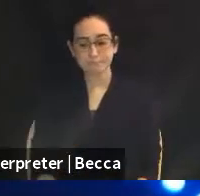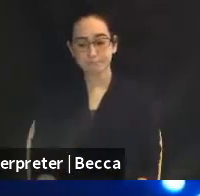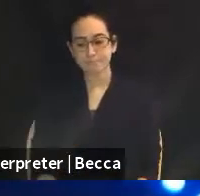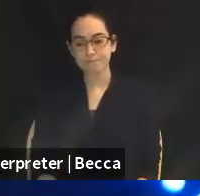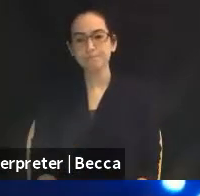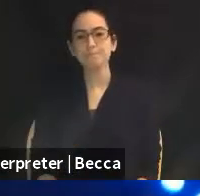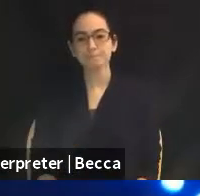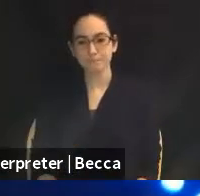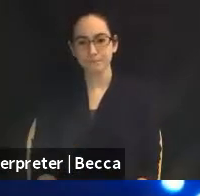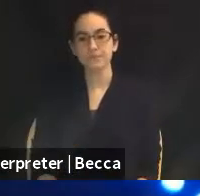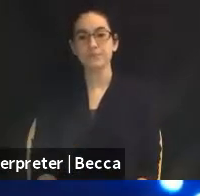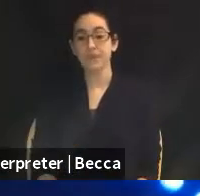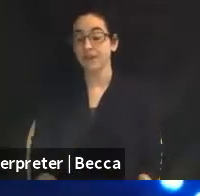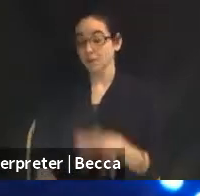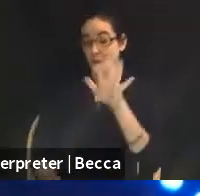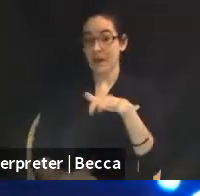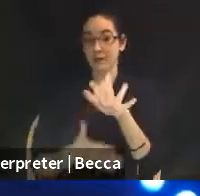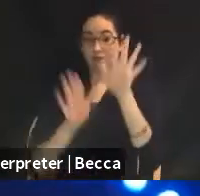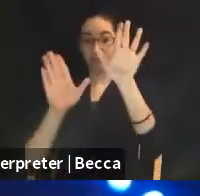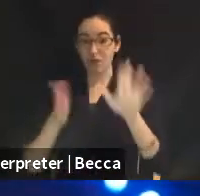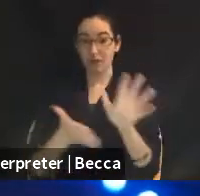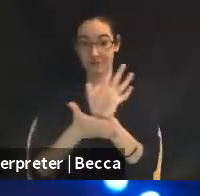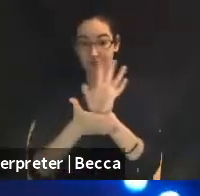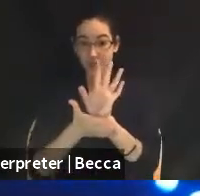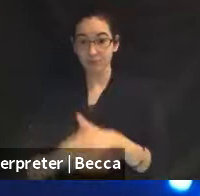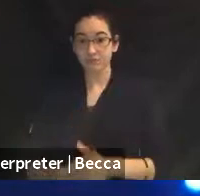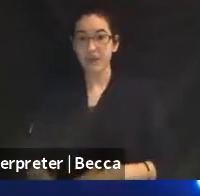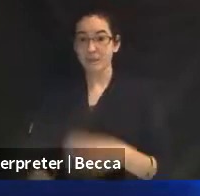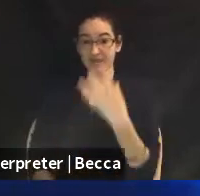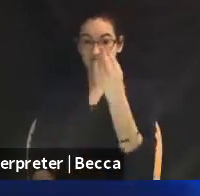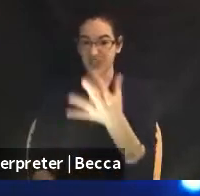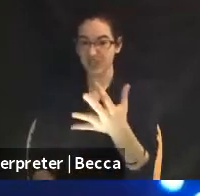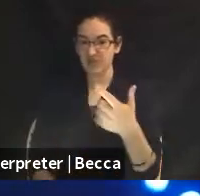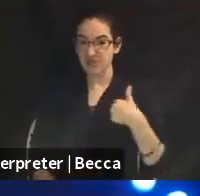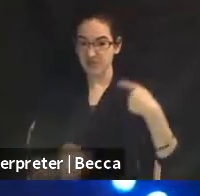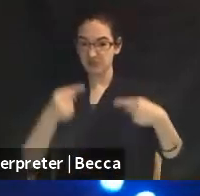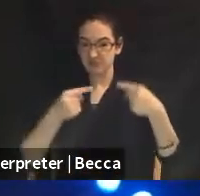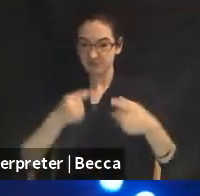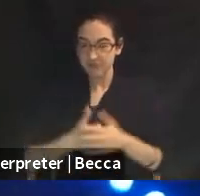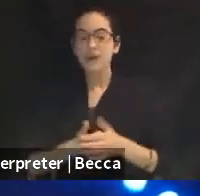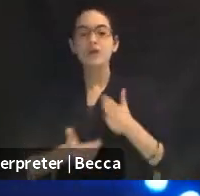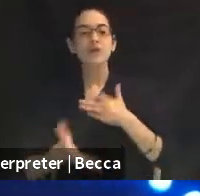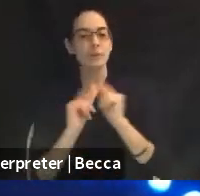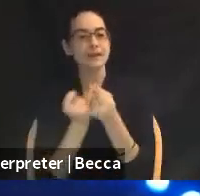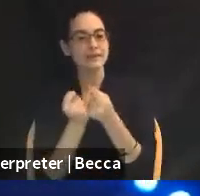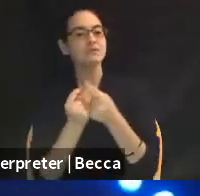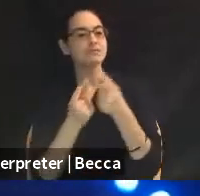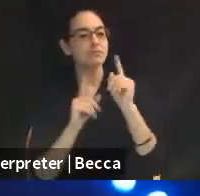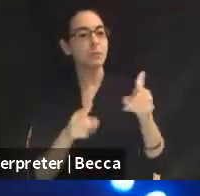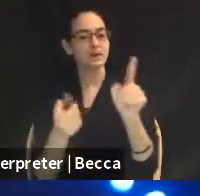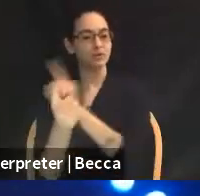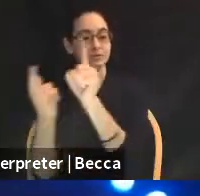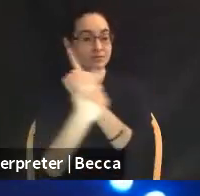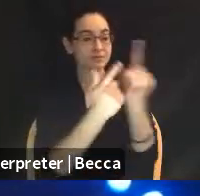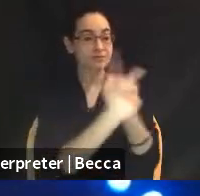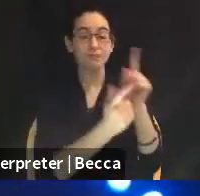Now, that was a great video, and it was good, but can I tell you the tension? The creative team went out to do those interviews, and normally we can talk to